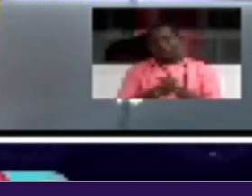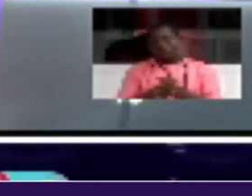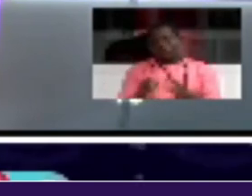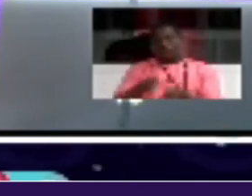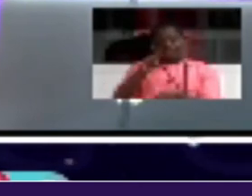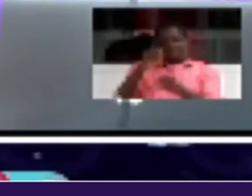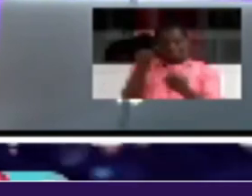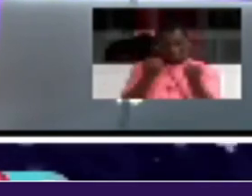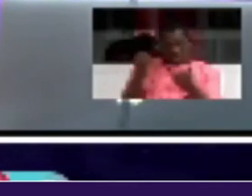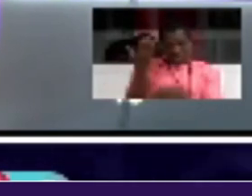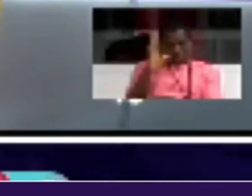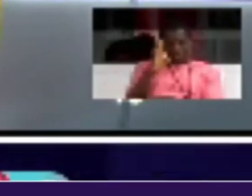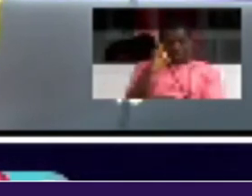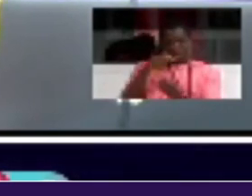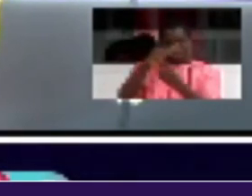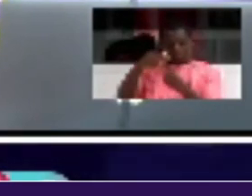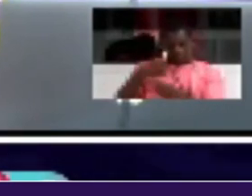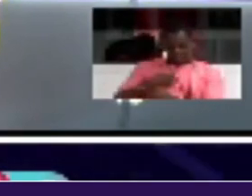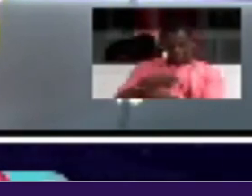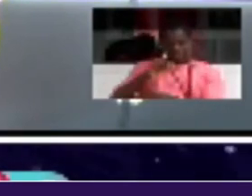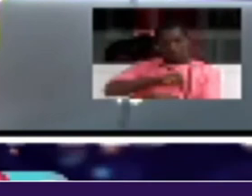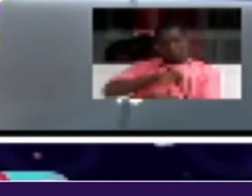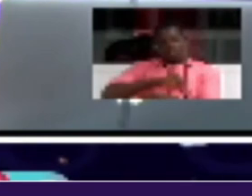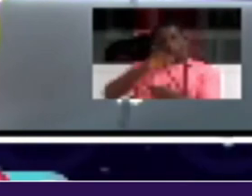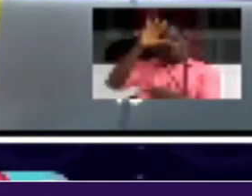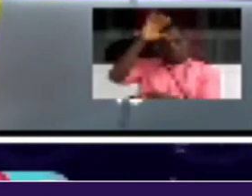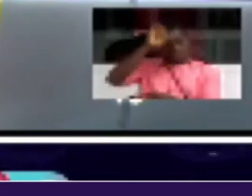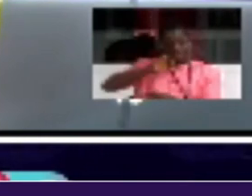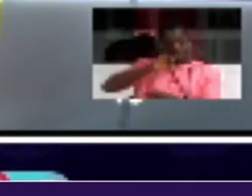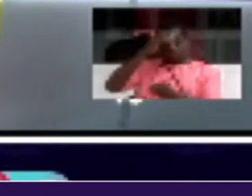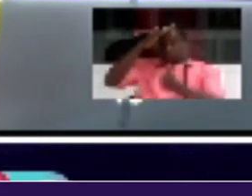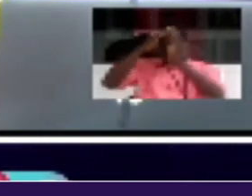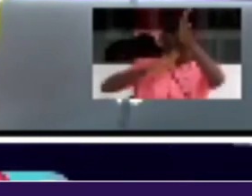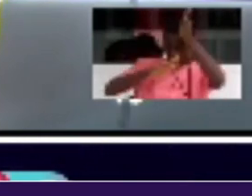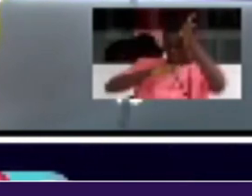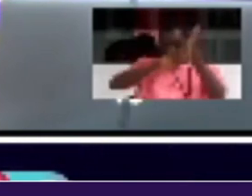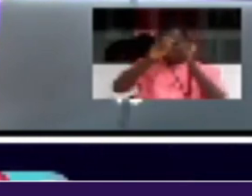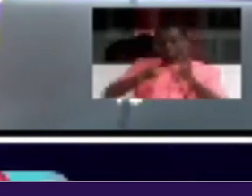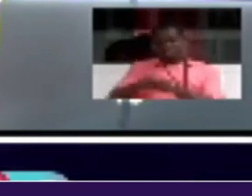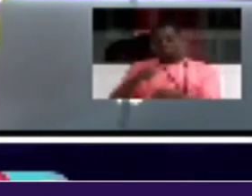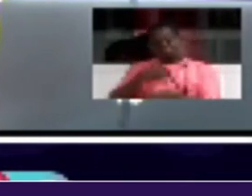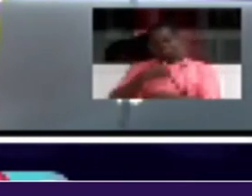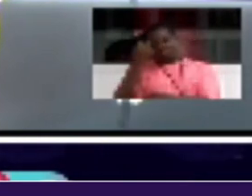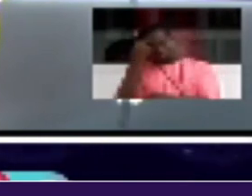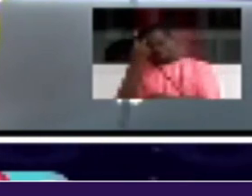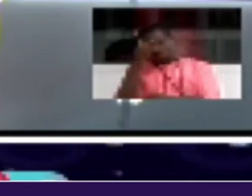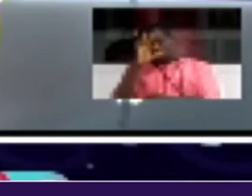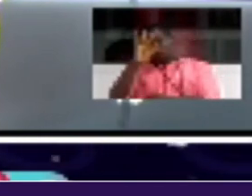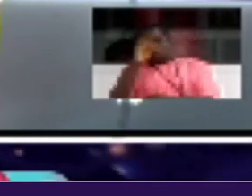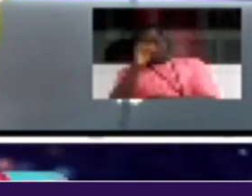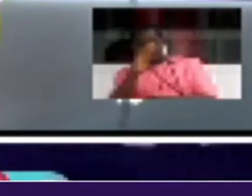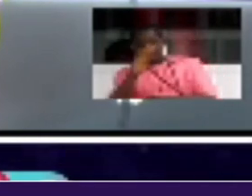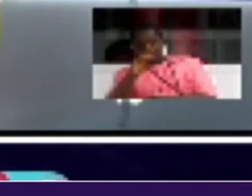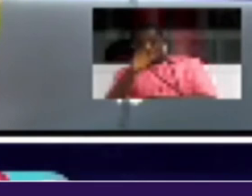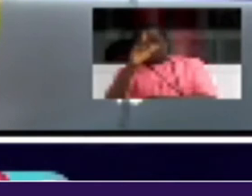according to me, my own understanding as a soldier, what I believe, maybe Tumul might think that if he leave that vehicle there at night,